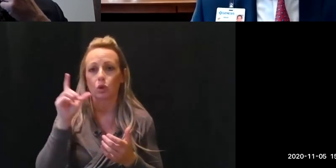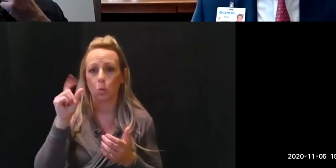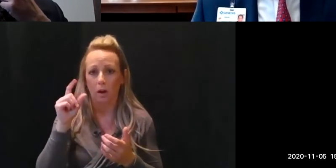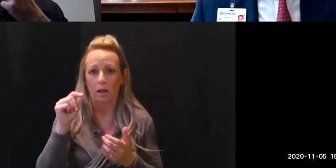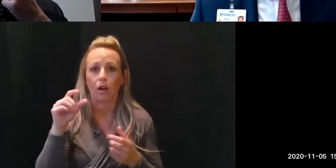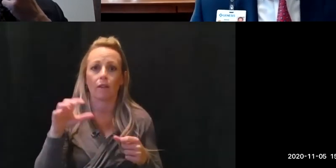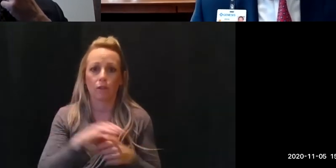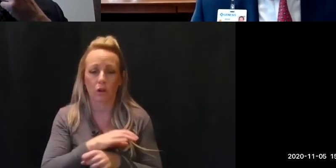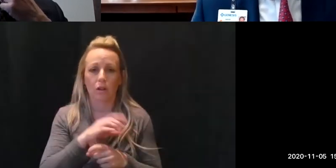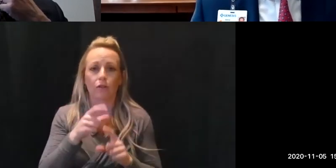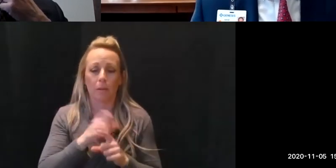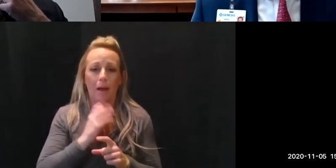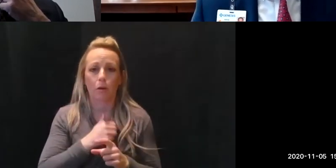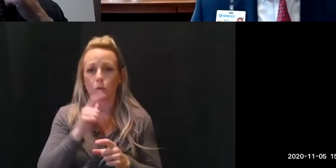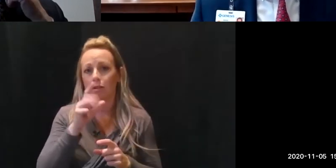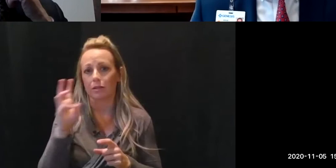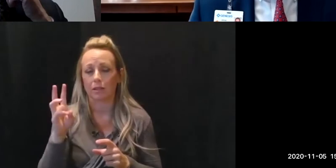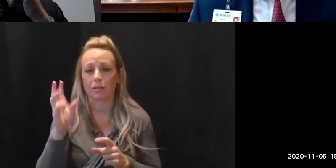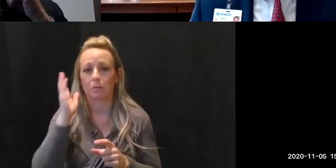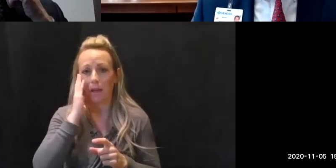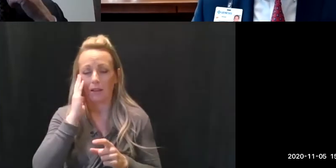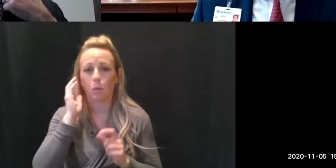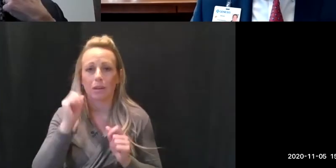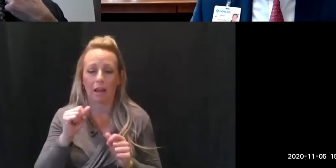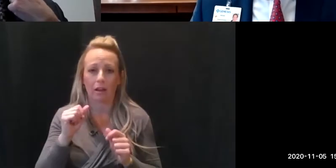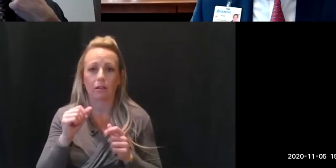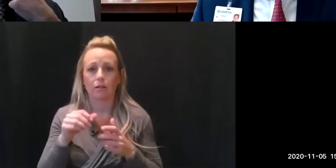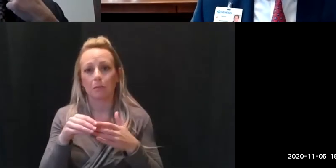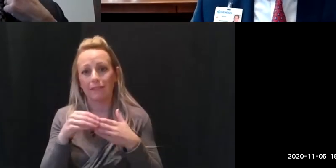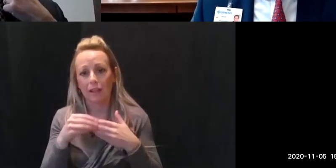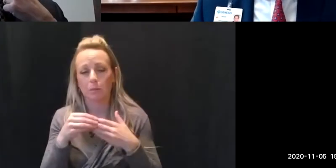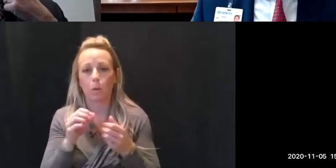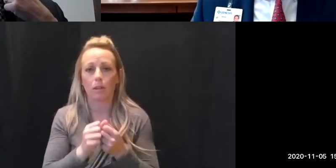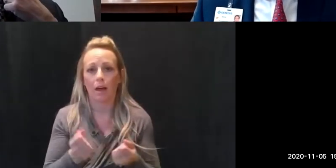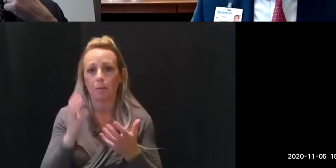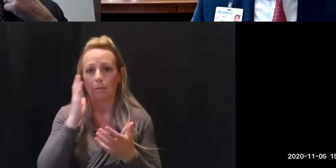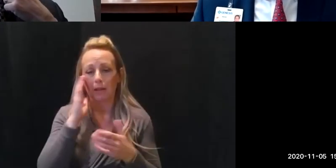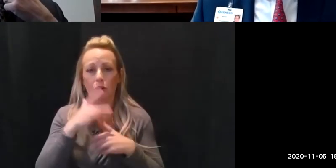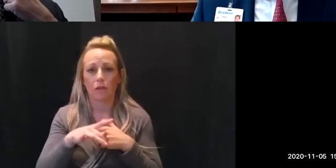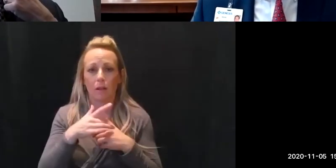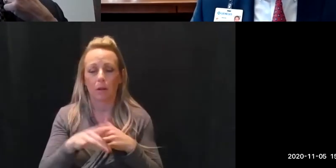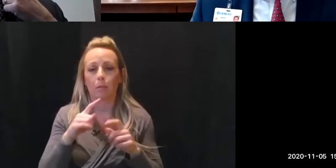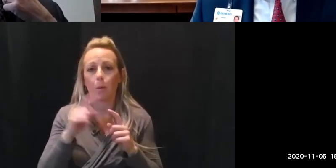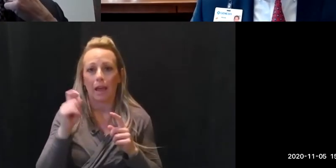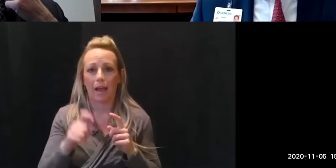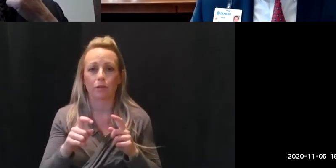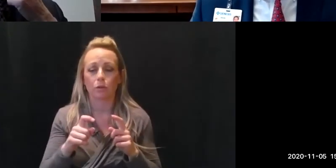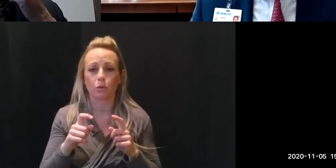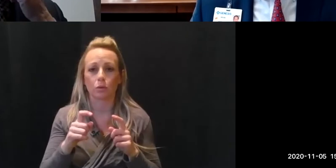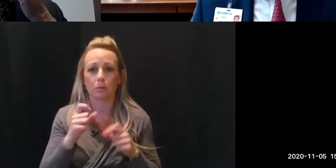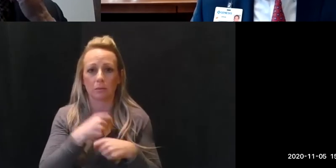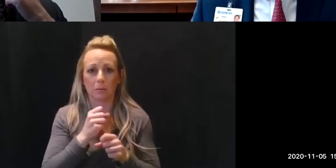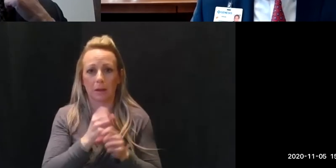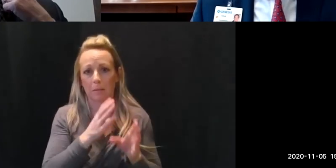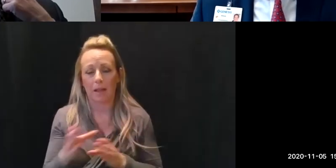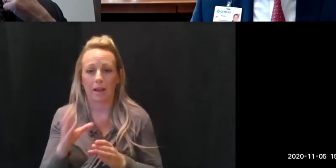We can flex up to that 26 number, but we have to discontinue doing certain things to do that. And our plans, our surge